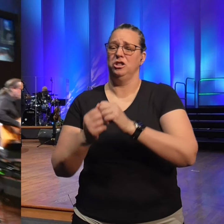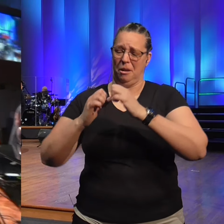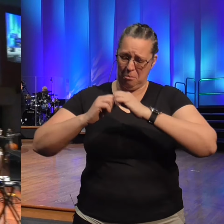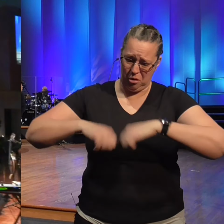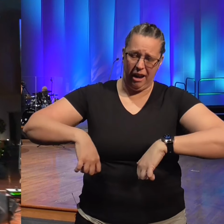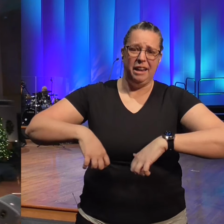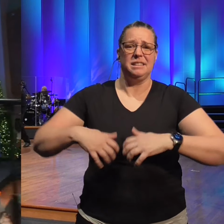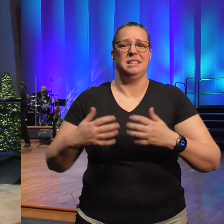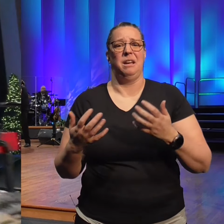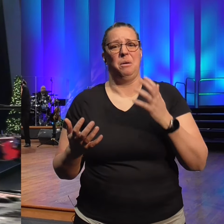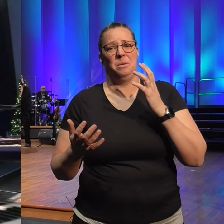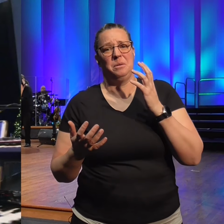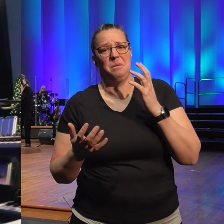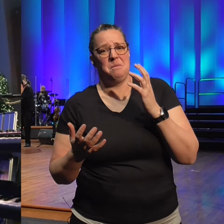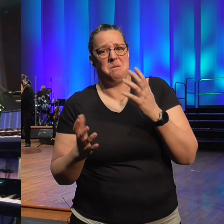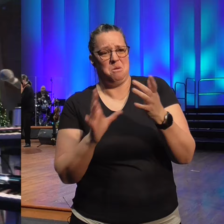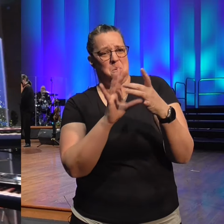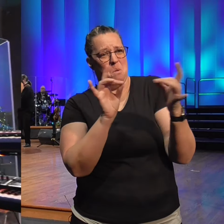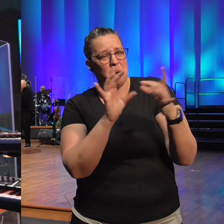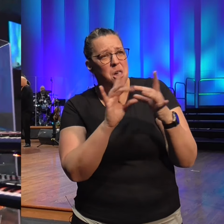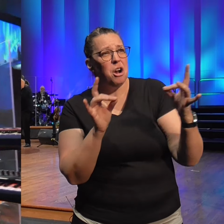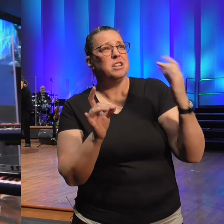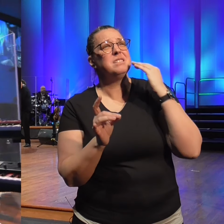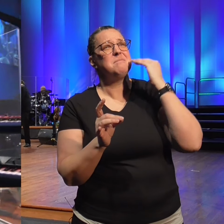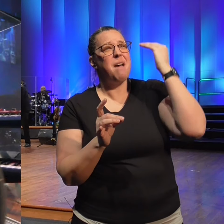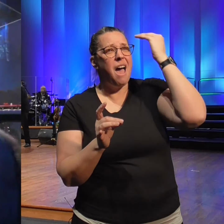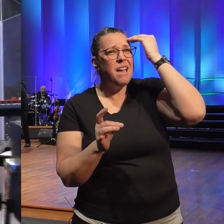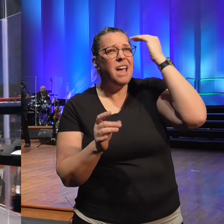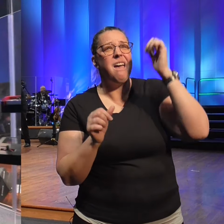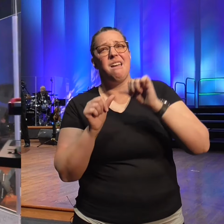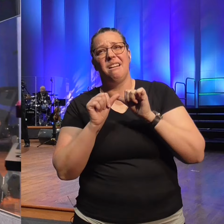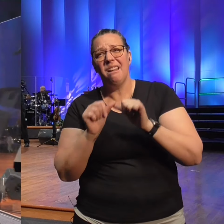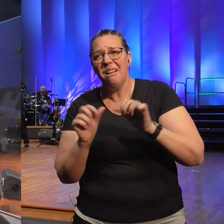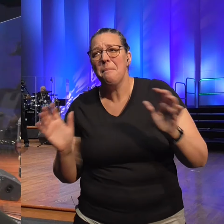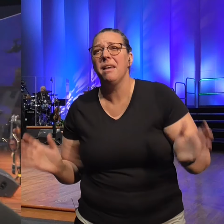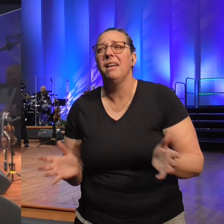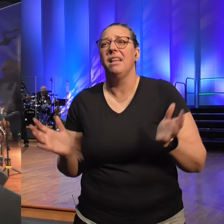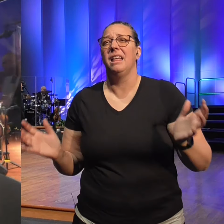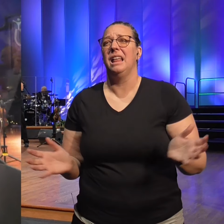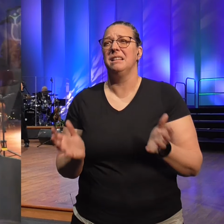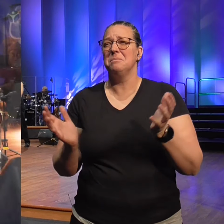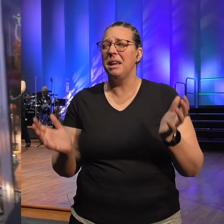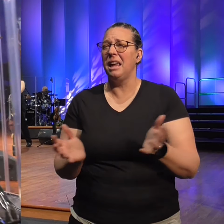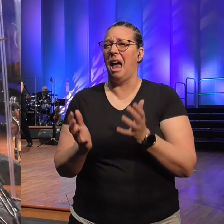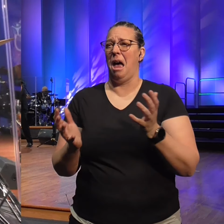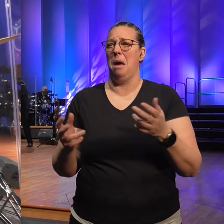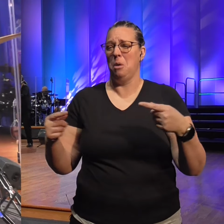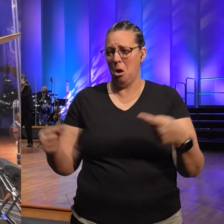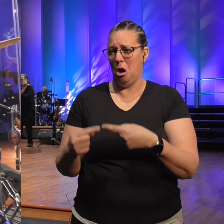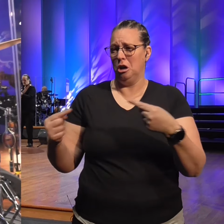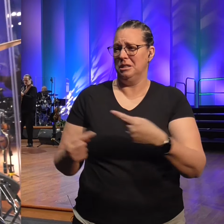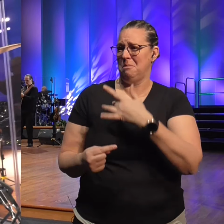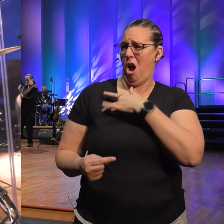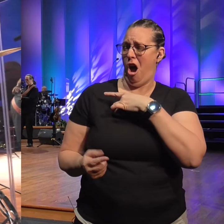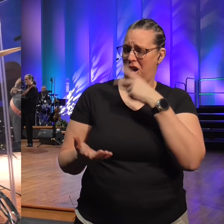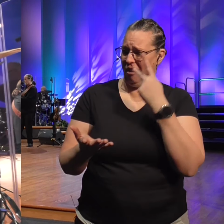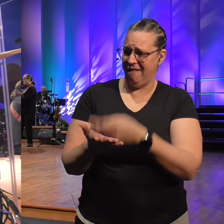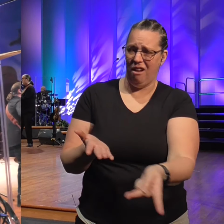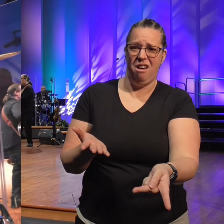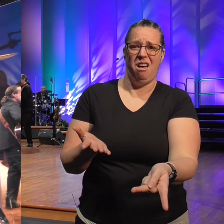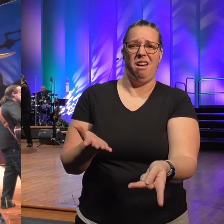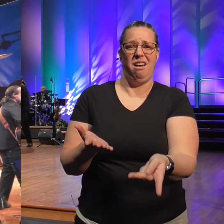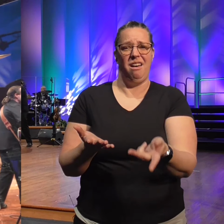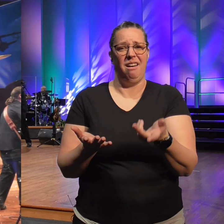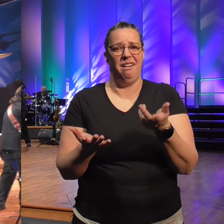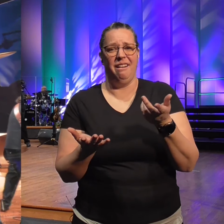break down. Your words in my head, knives in my heart. You build me up and then I fall